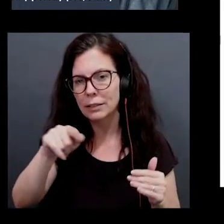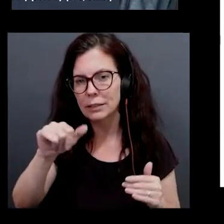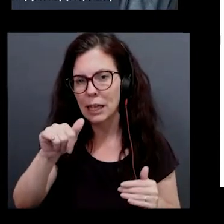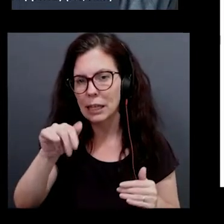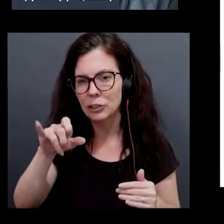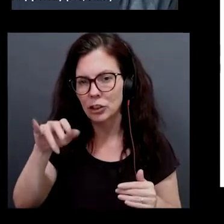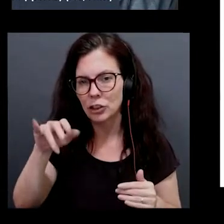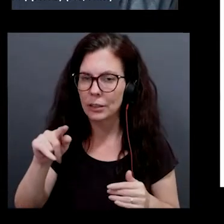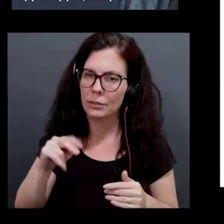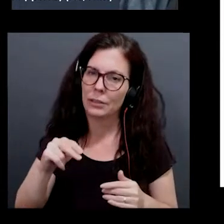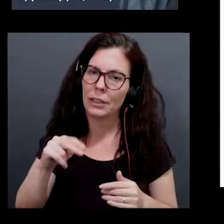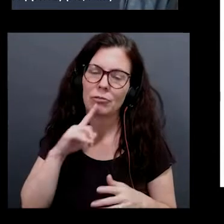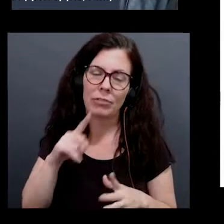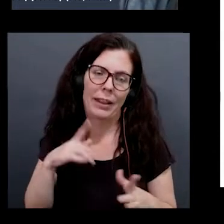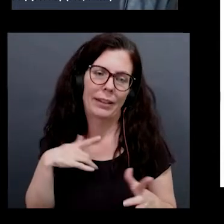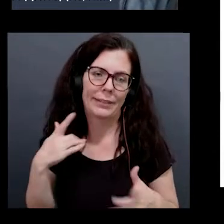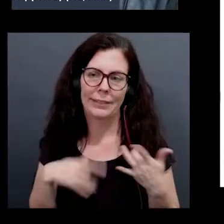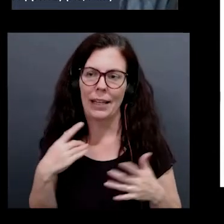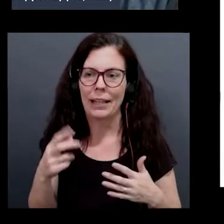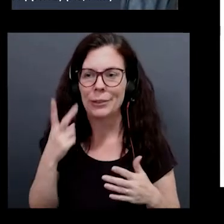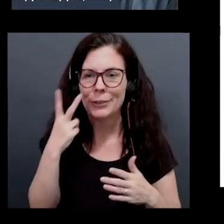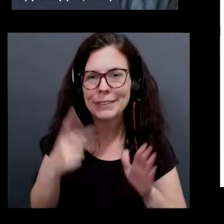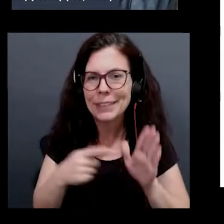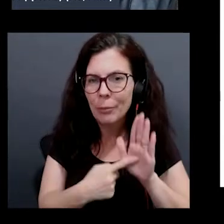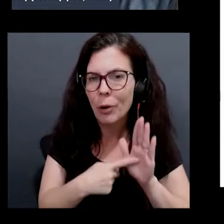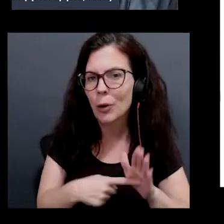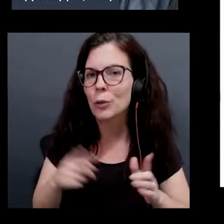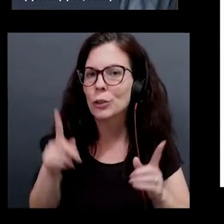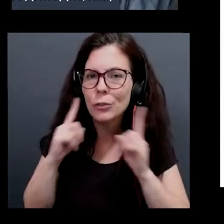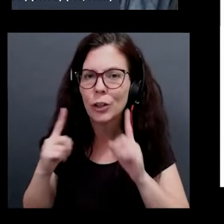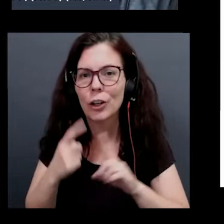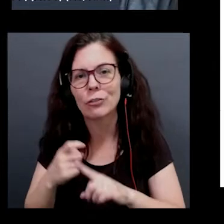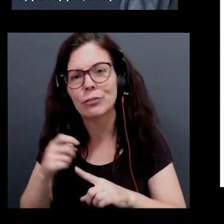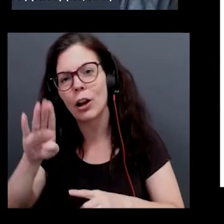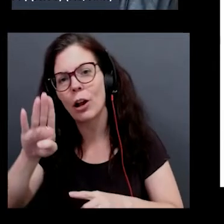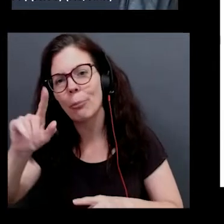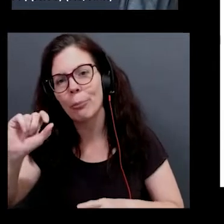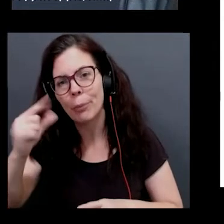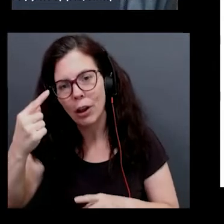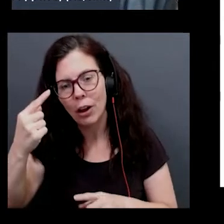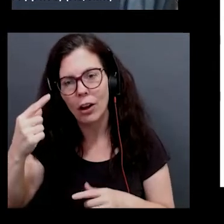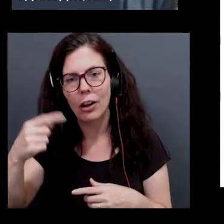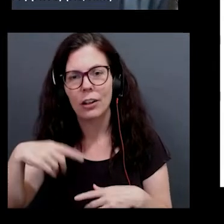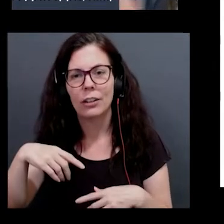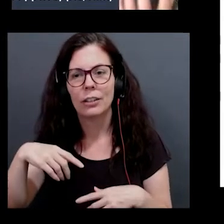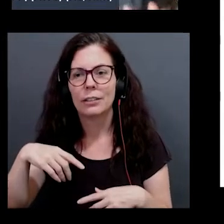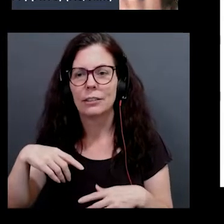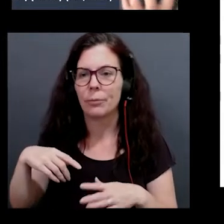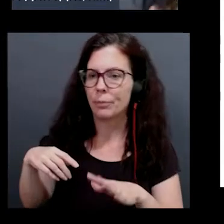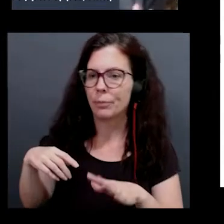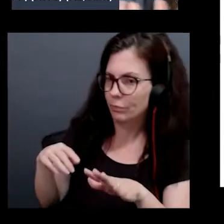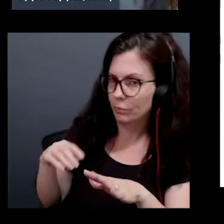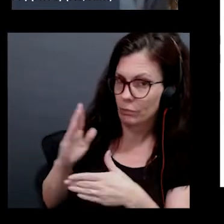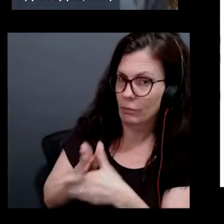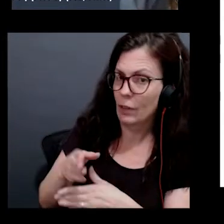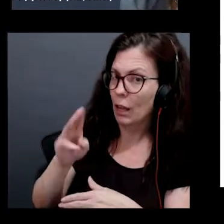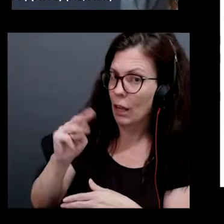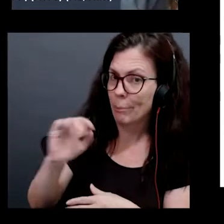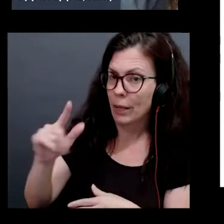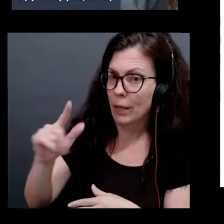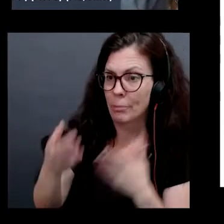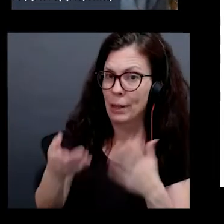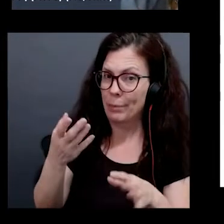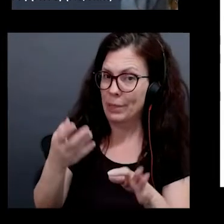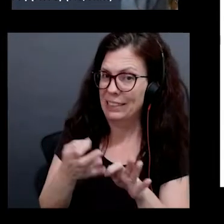through. You can see the models you've heard about in blogs. And Michael, this might be a very simple question,